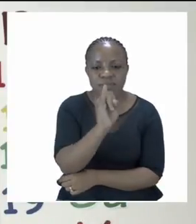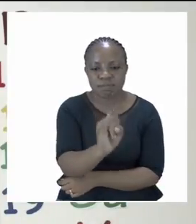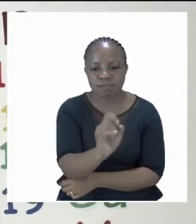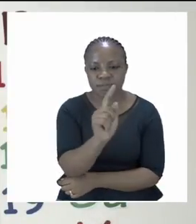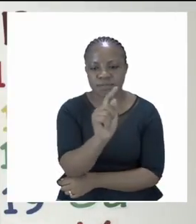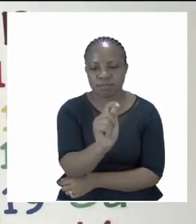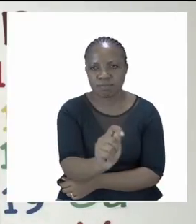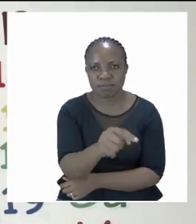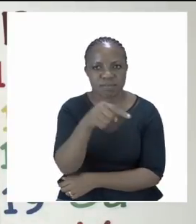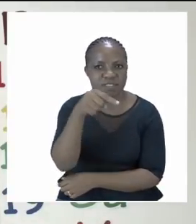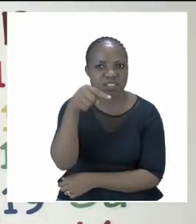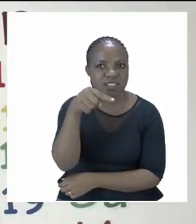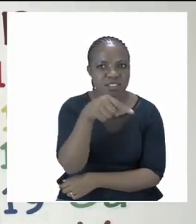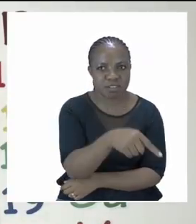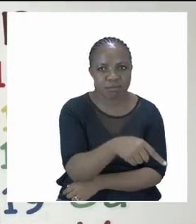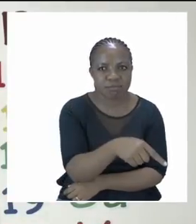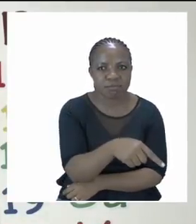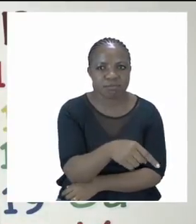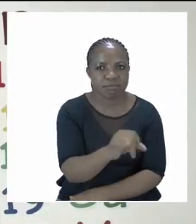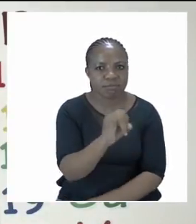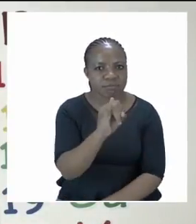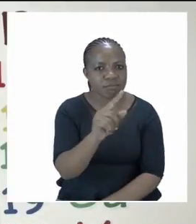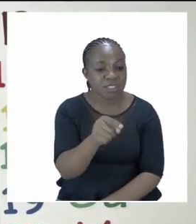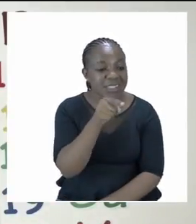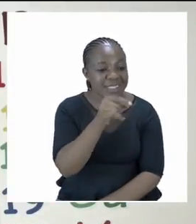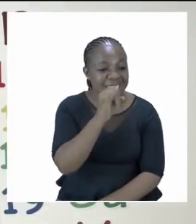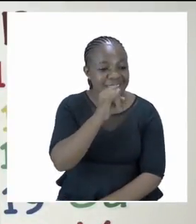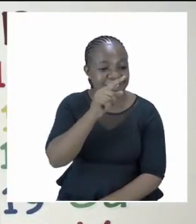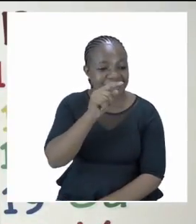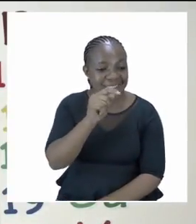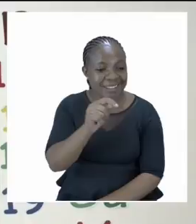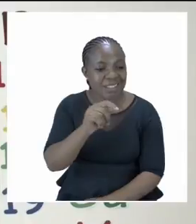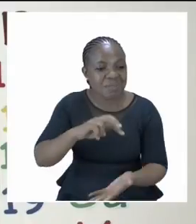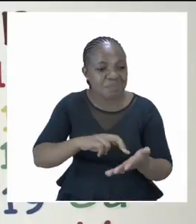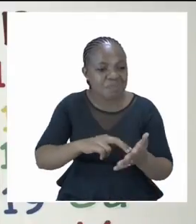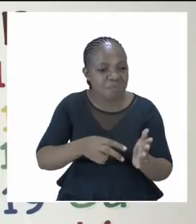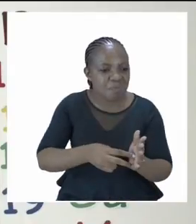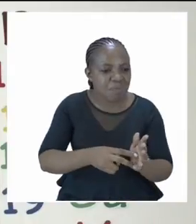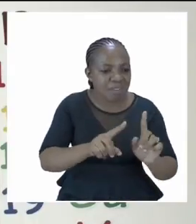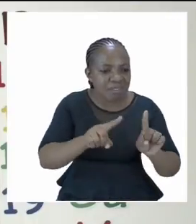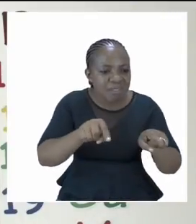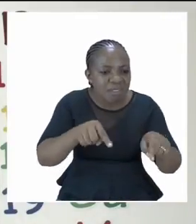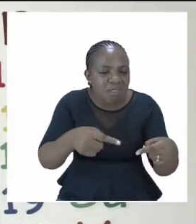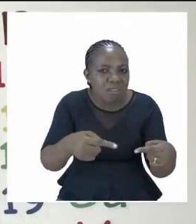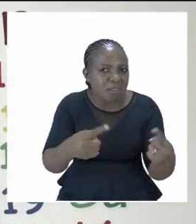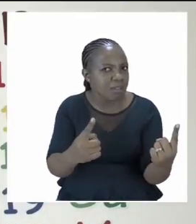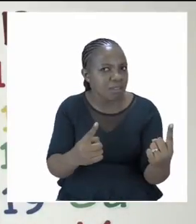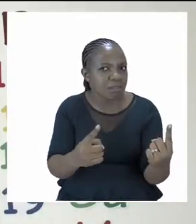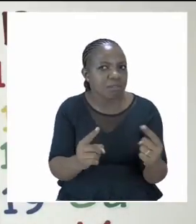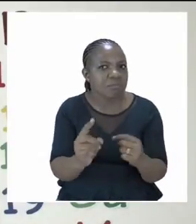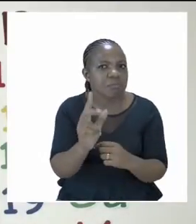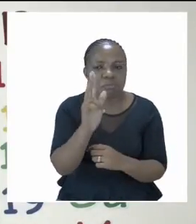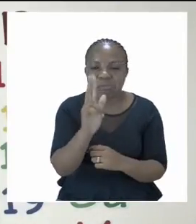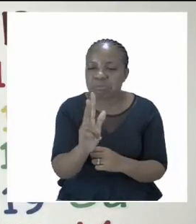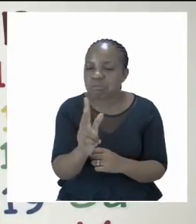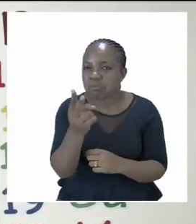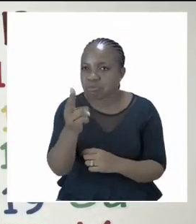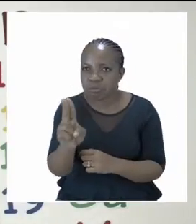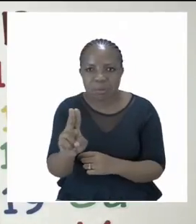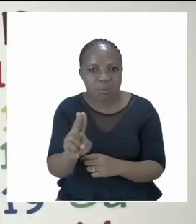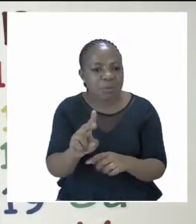It. Everybody, point at something, and when you're pointing, you say